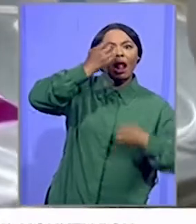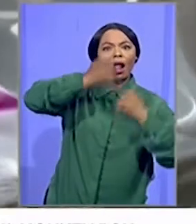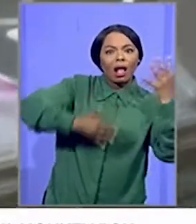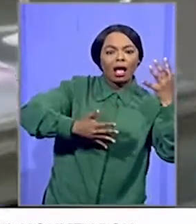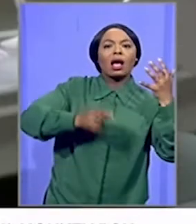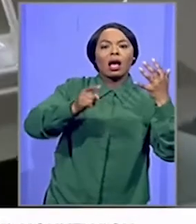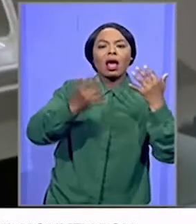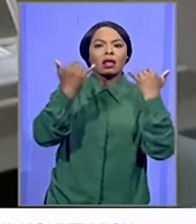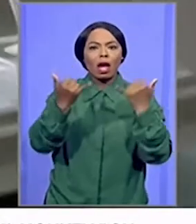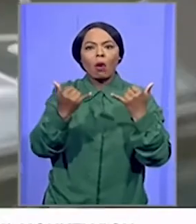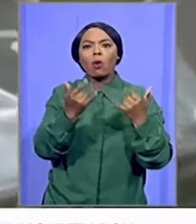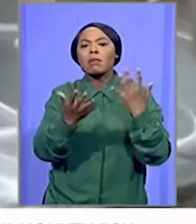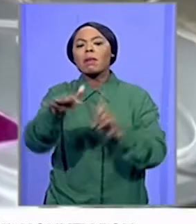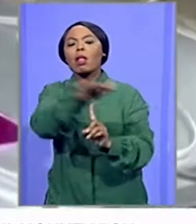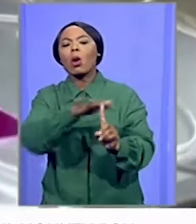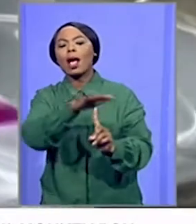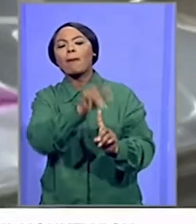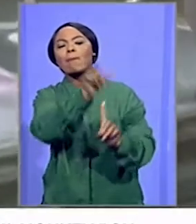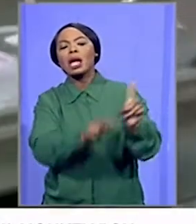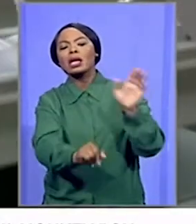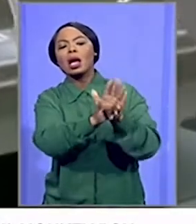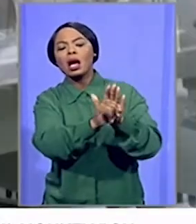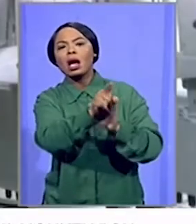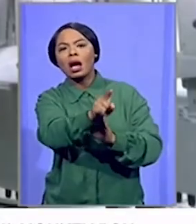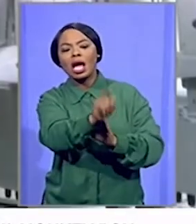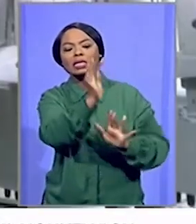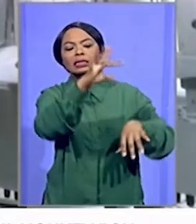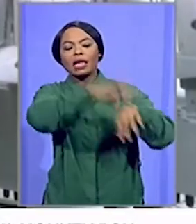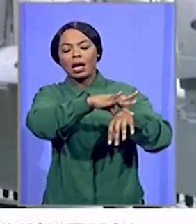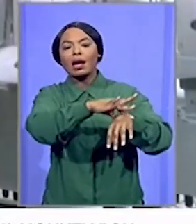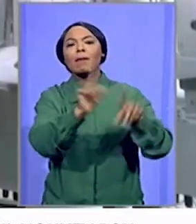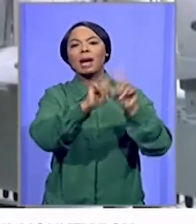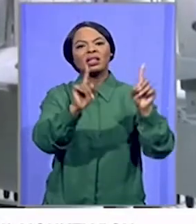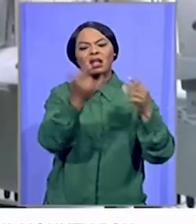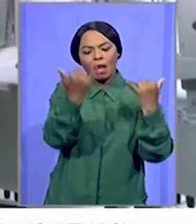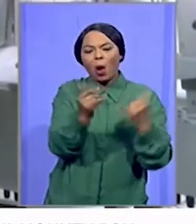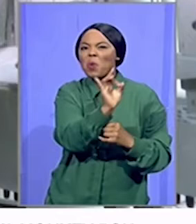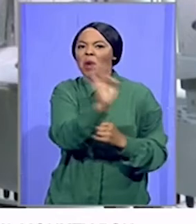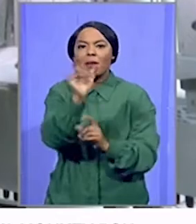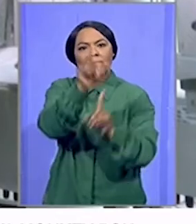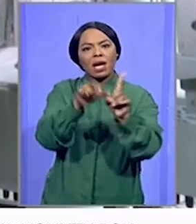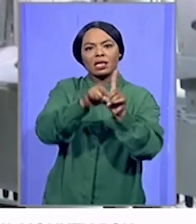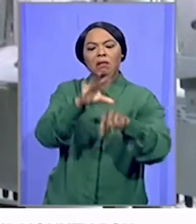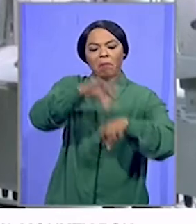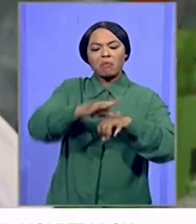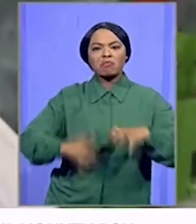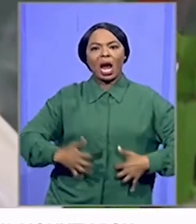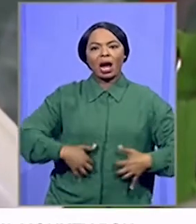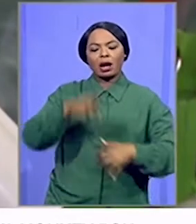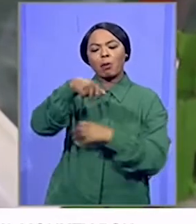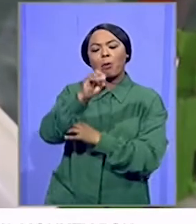a localization of those cases. But I really just want to assure everybody that, especially also with the,